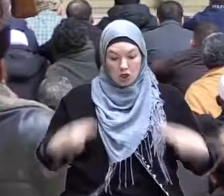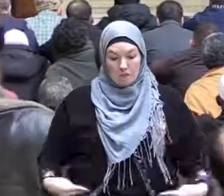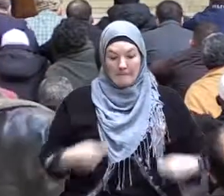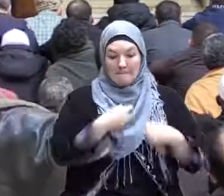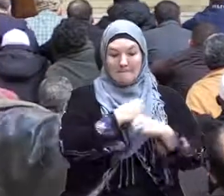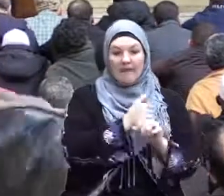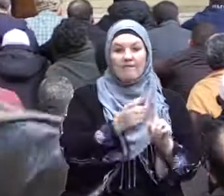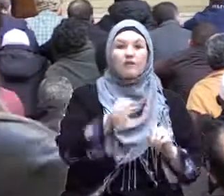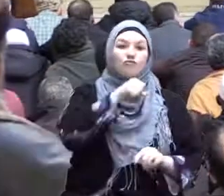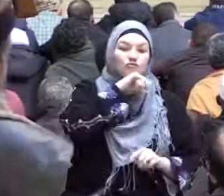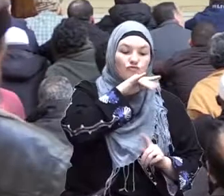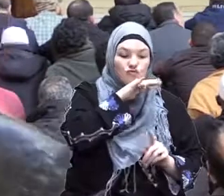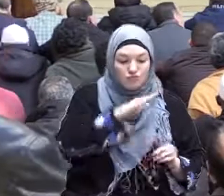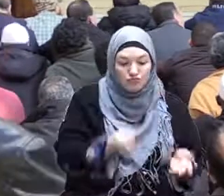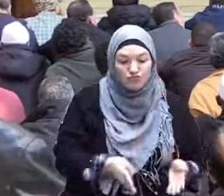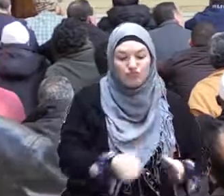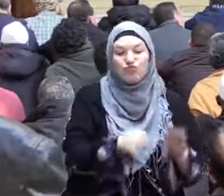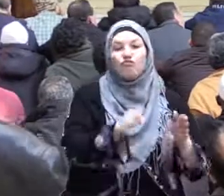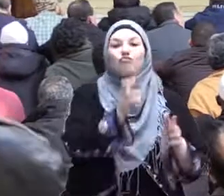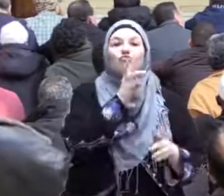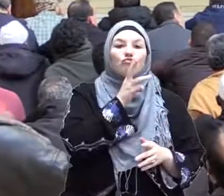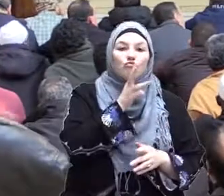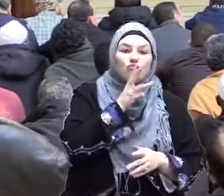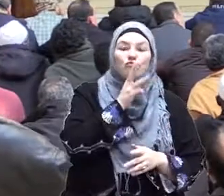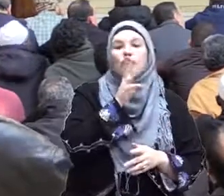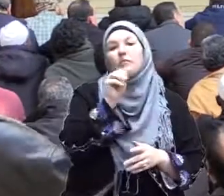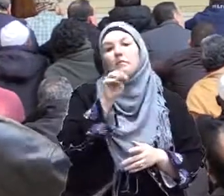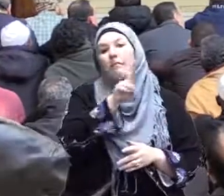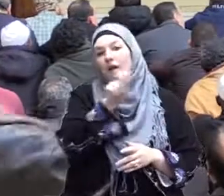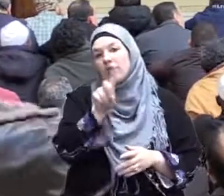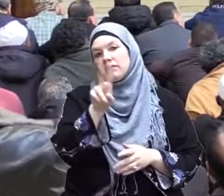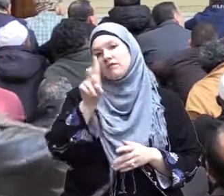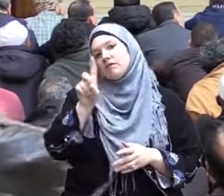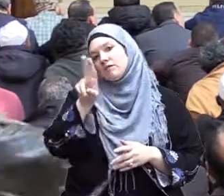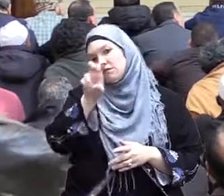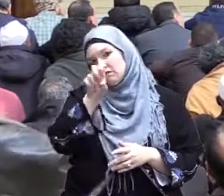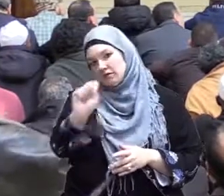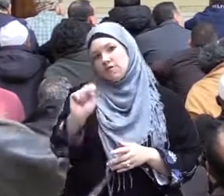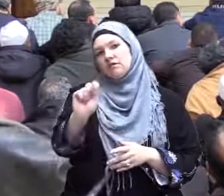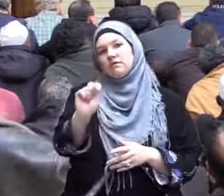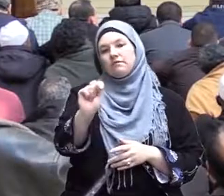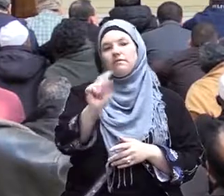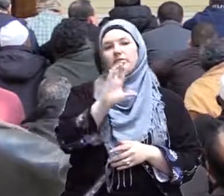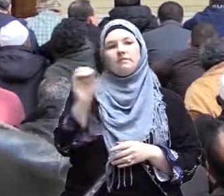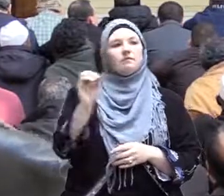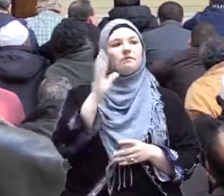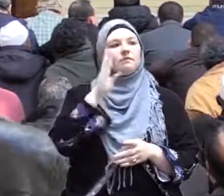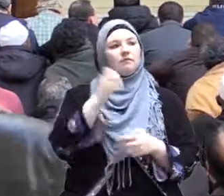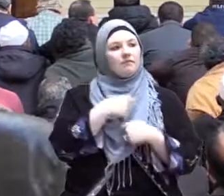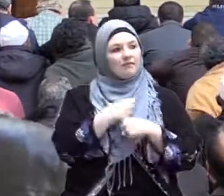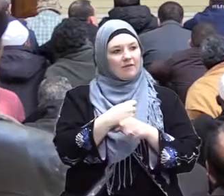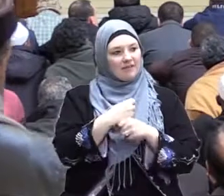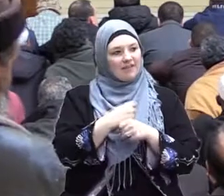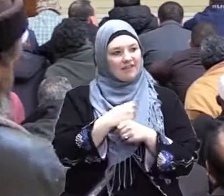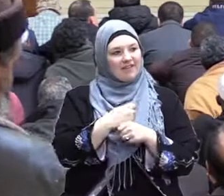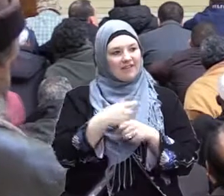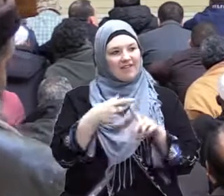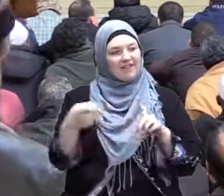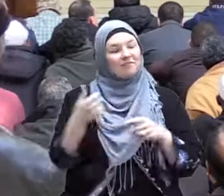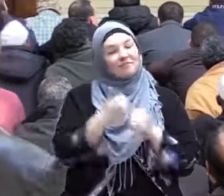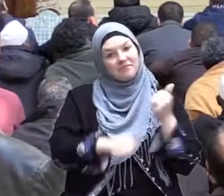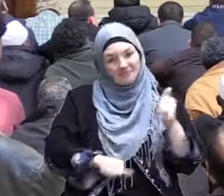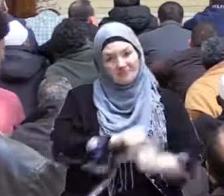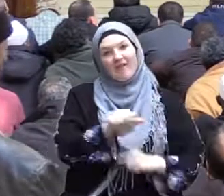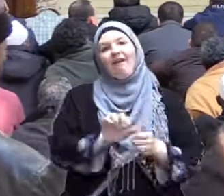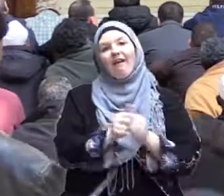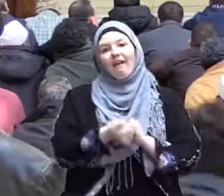created: dust, water, mud, and being created from each other, and how